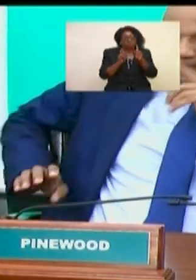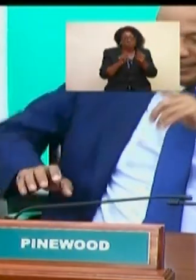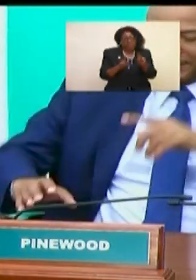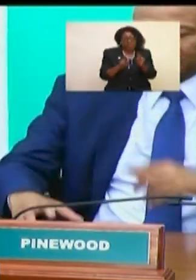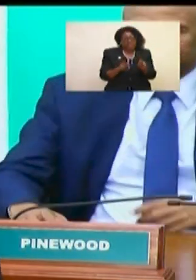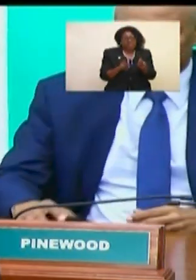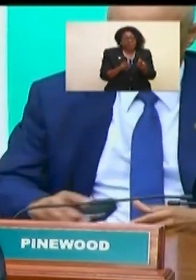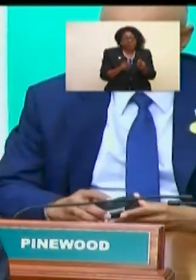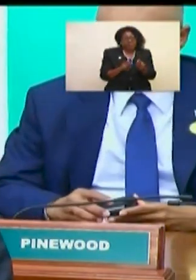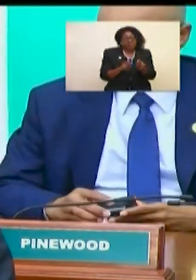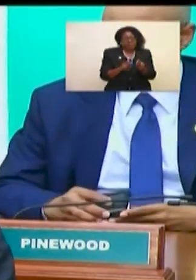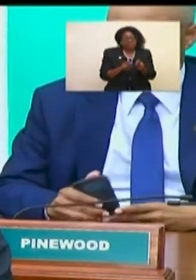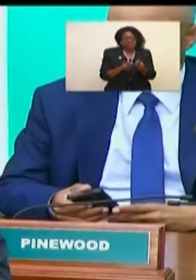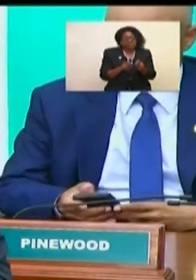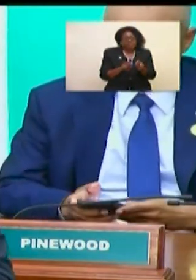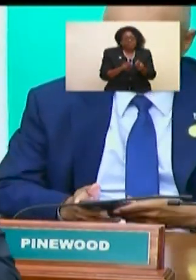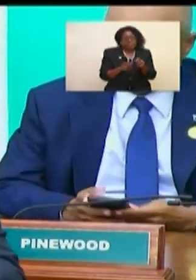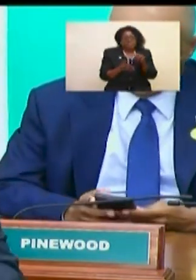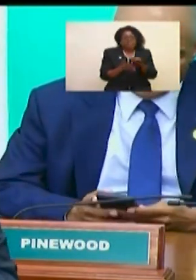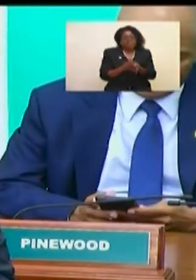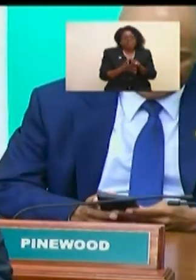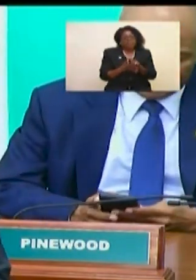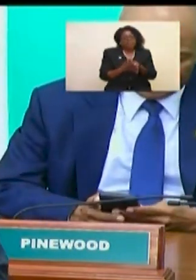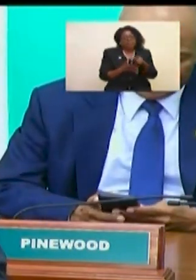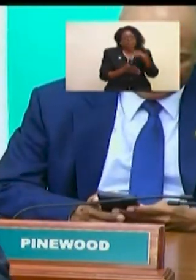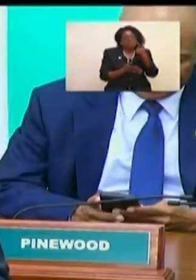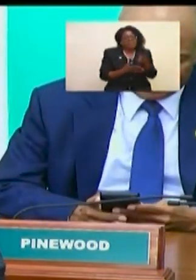right? And that is supposed to state